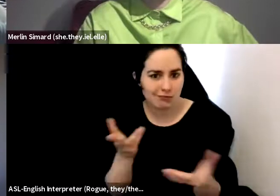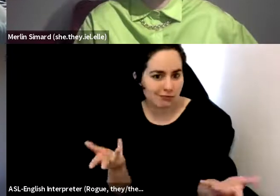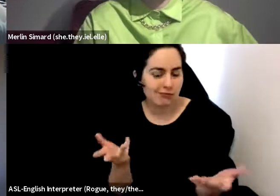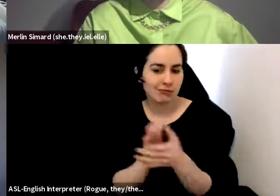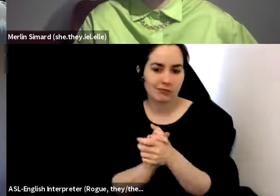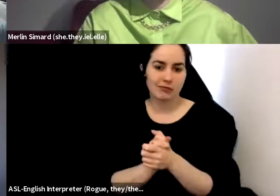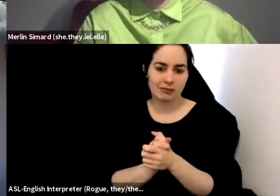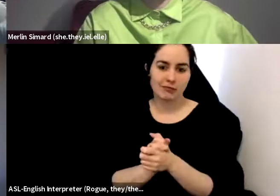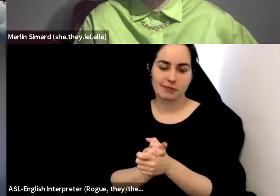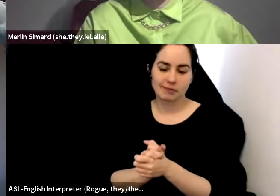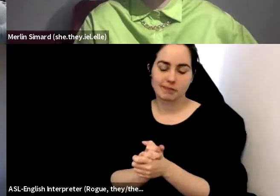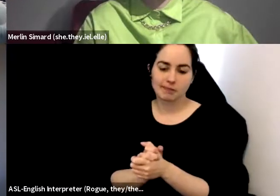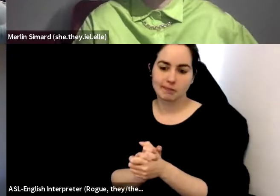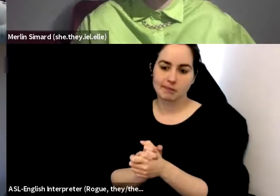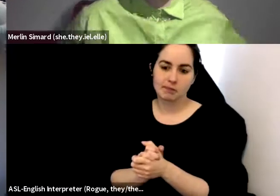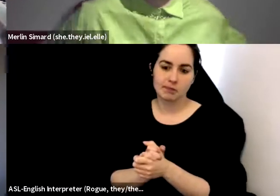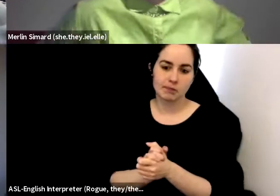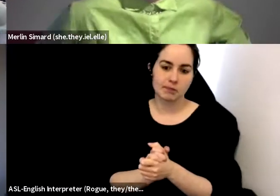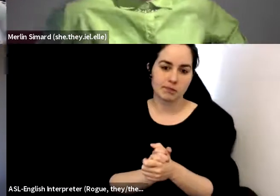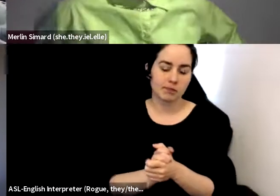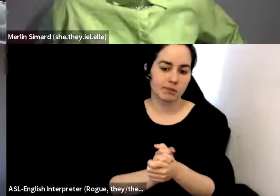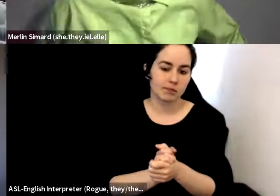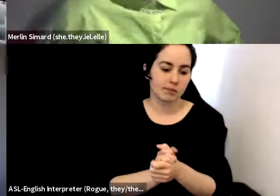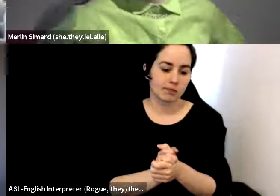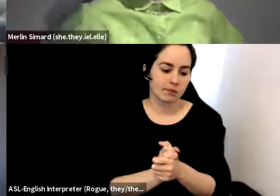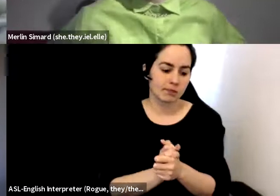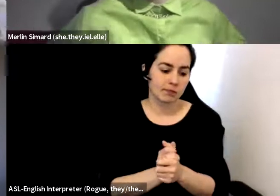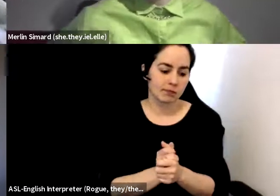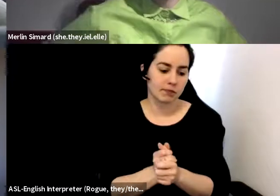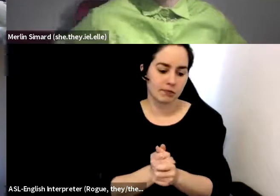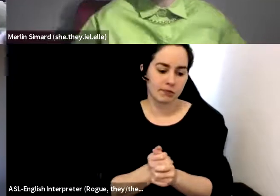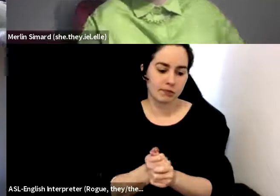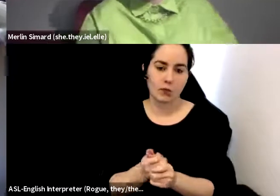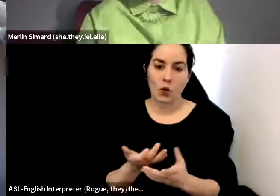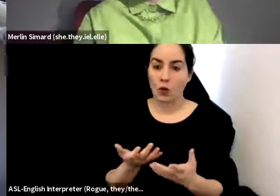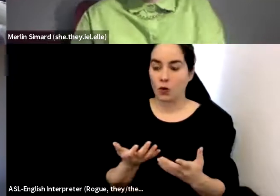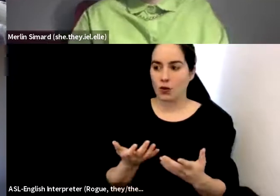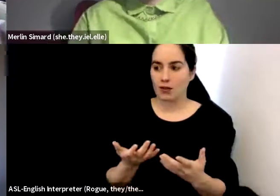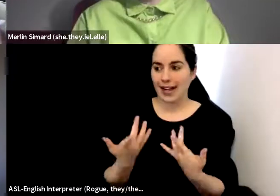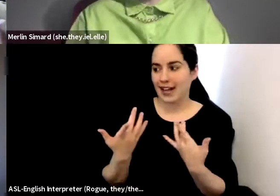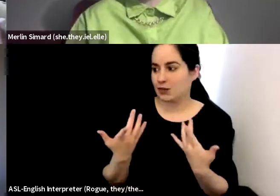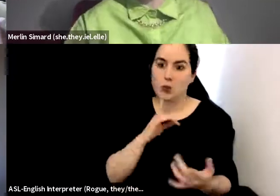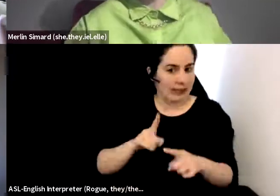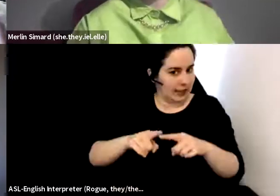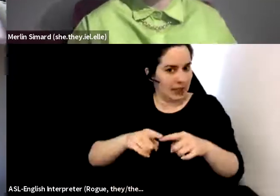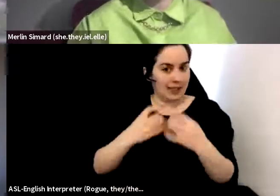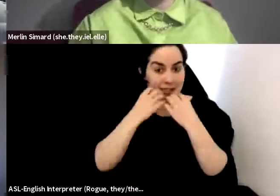of way. And so I think it's combining everything that makes it sacred for other people as well